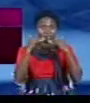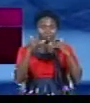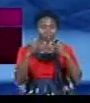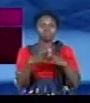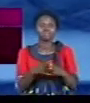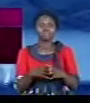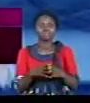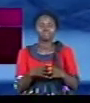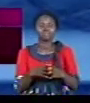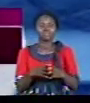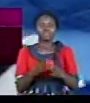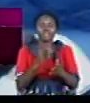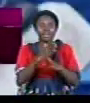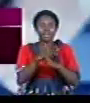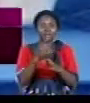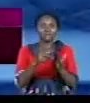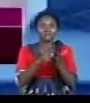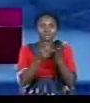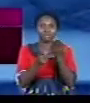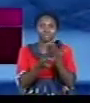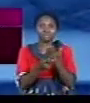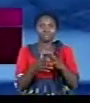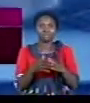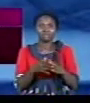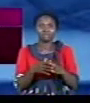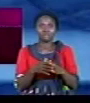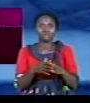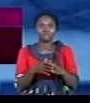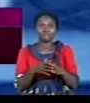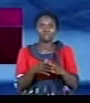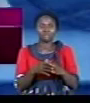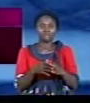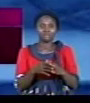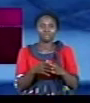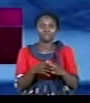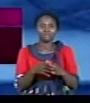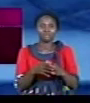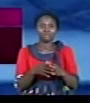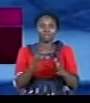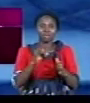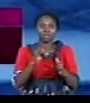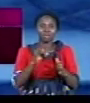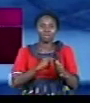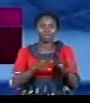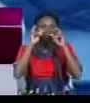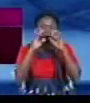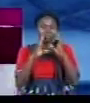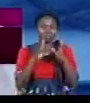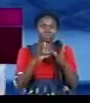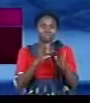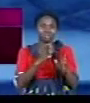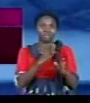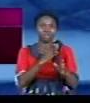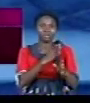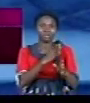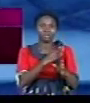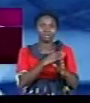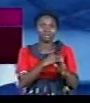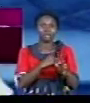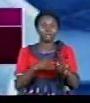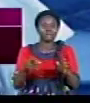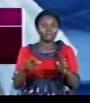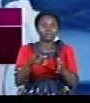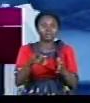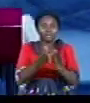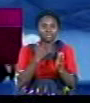the first day, they asked me to repeat all the tests I did last year, this year, and the money is so much, I didn't know what to do. So